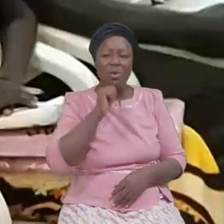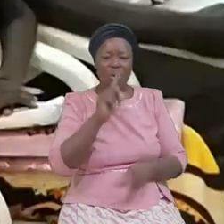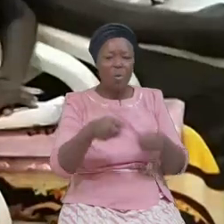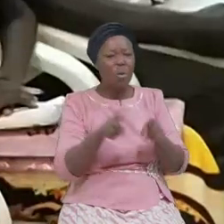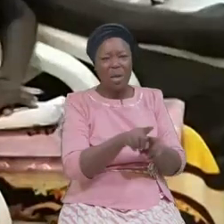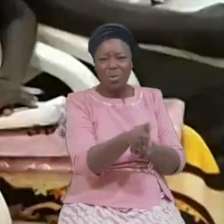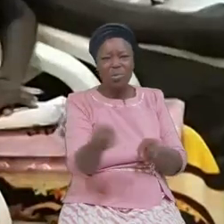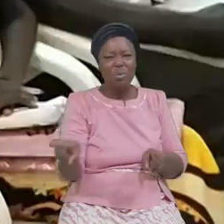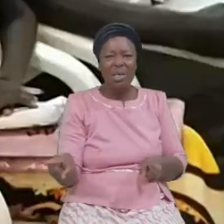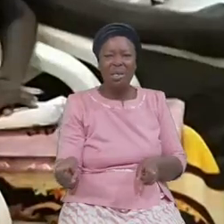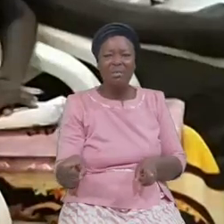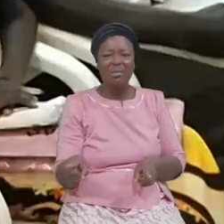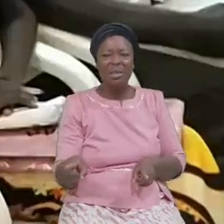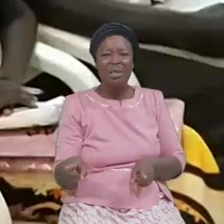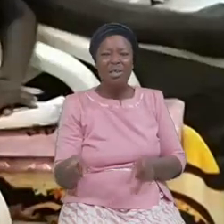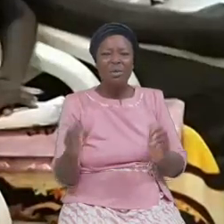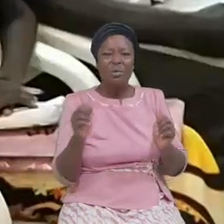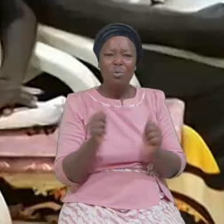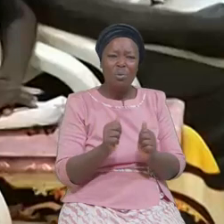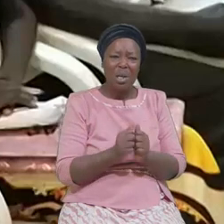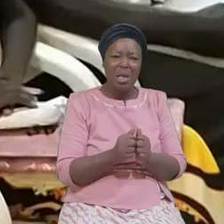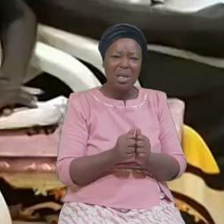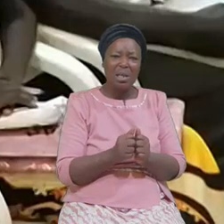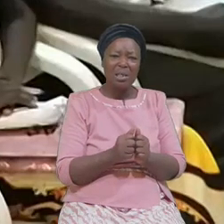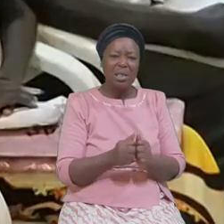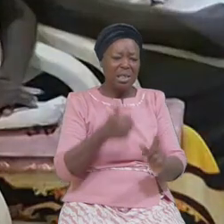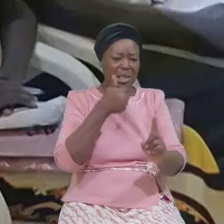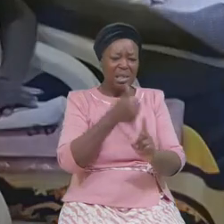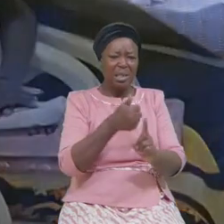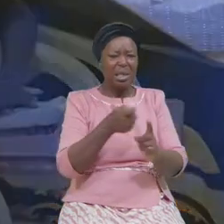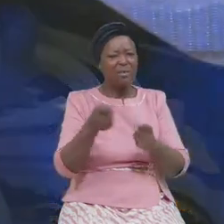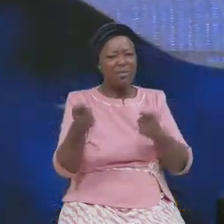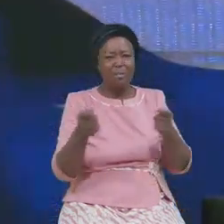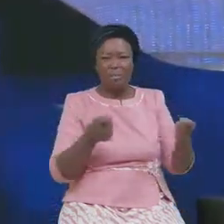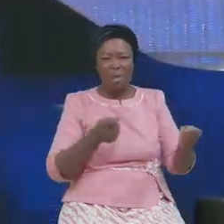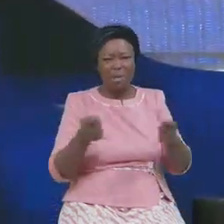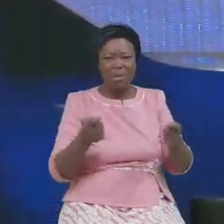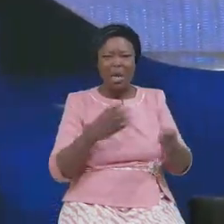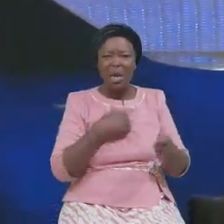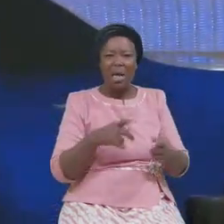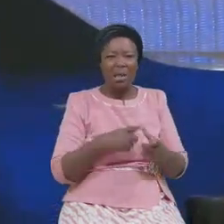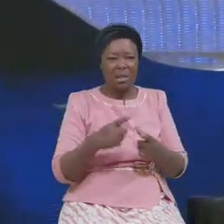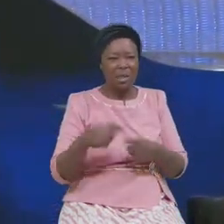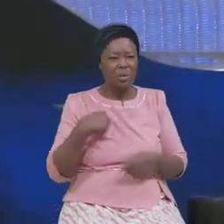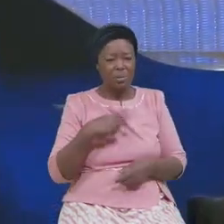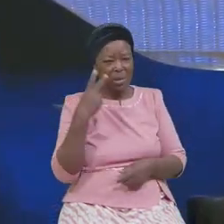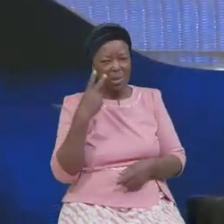astray with self-management. And then we look at